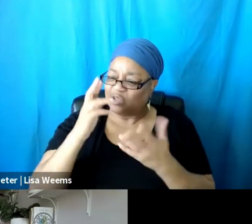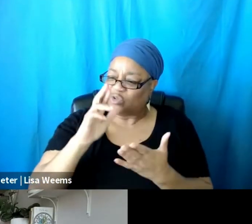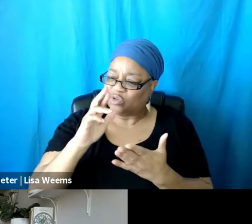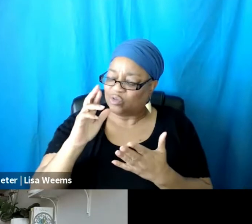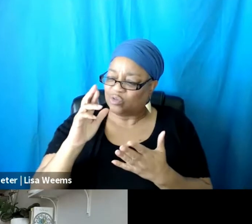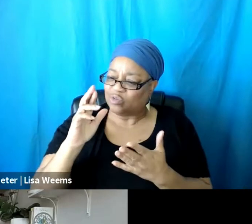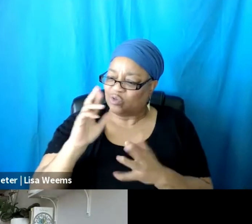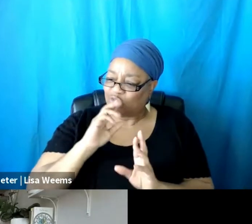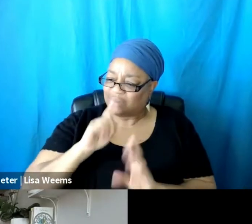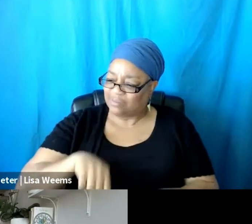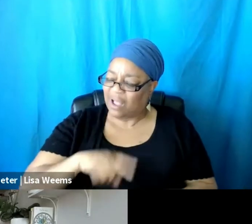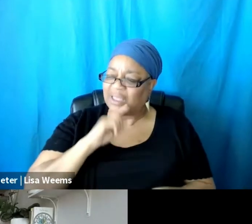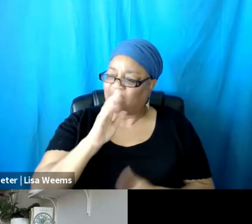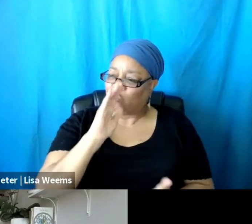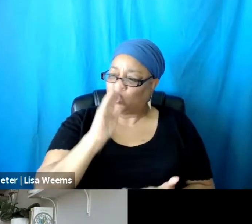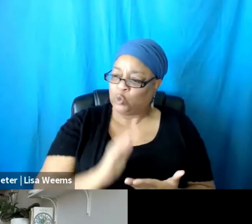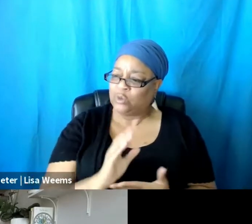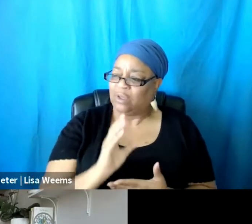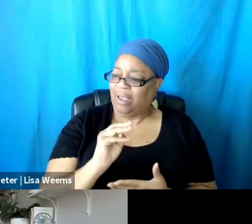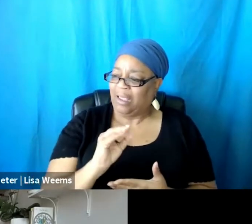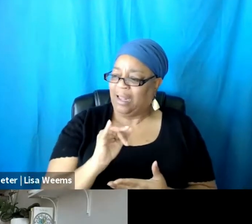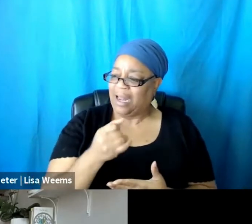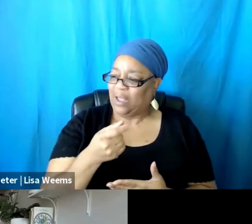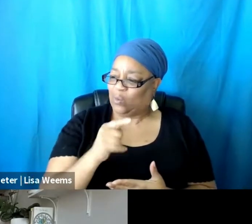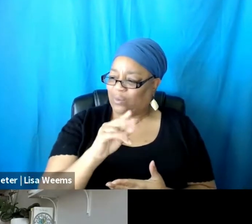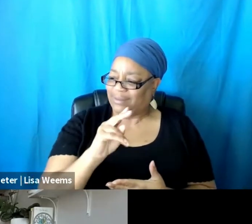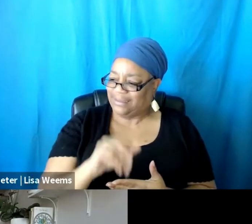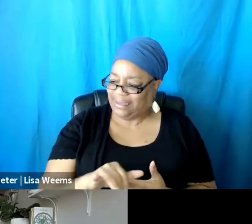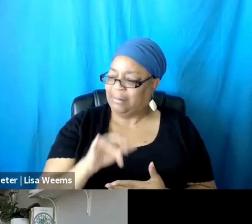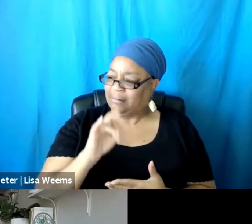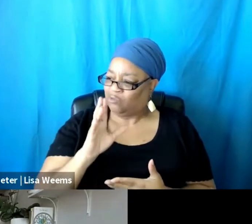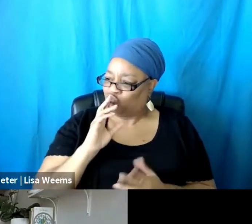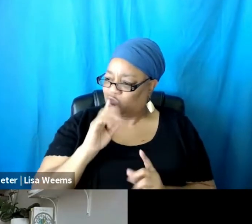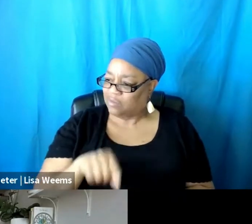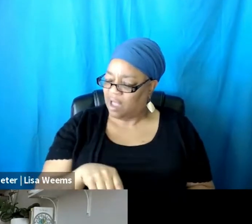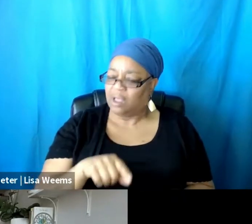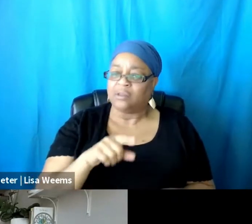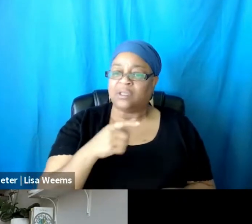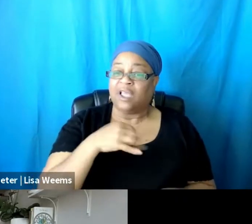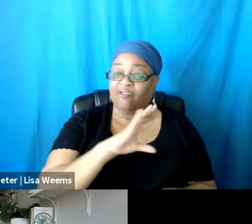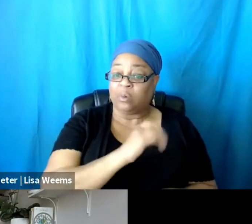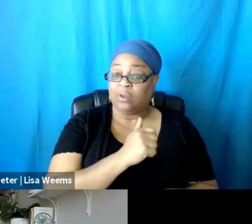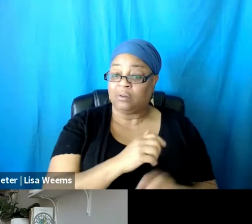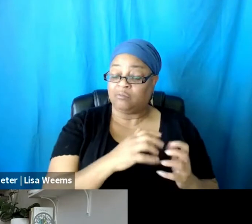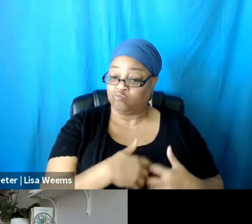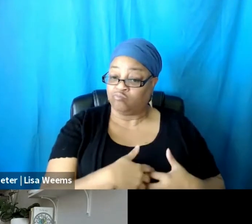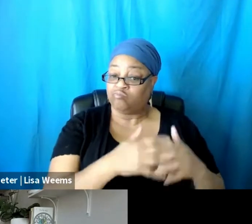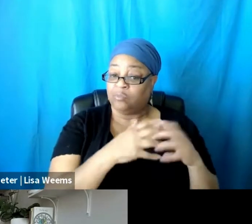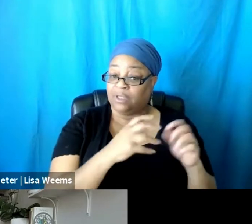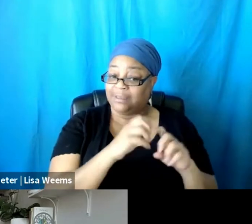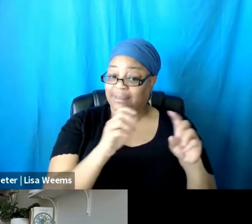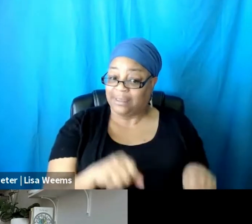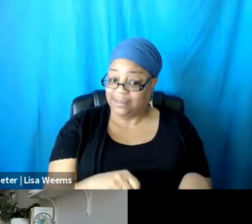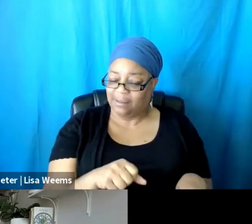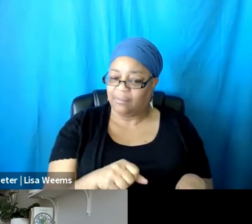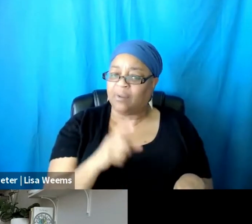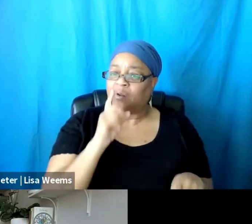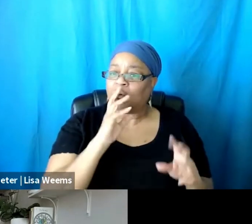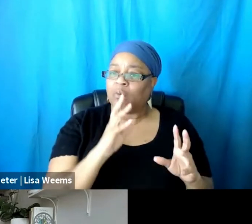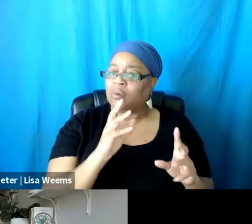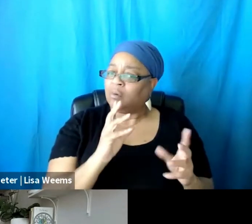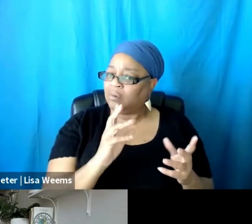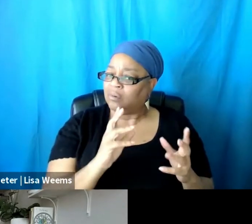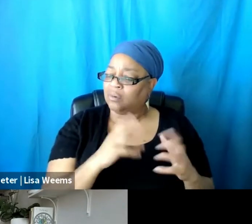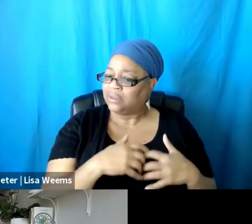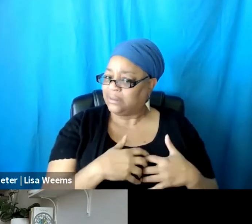inequity in response, we have to understand that if we are restoring the system, we'd still be restoring the system back to a state where